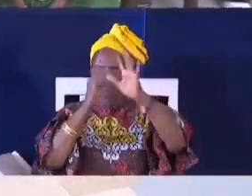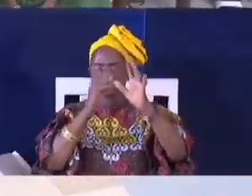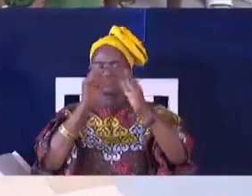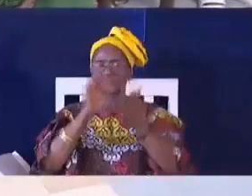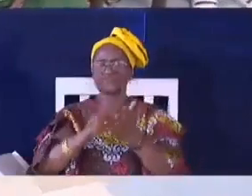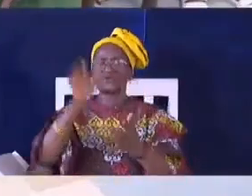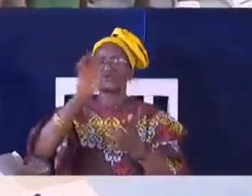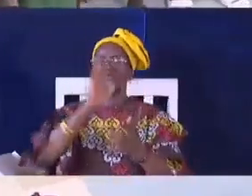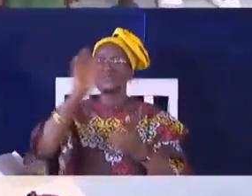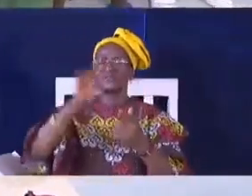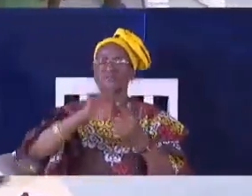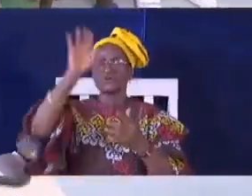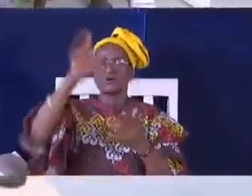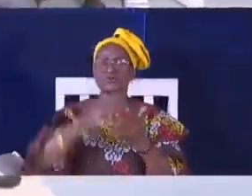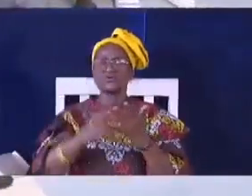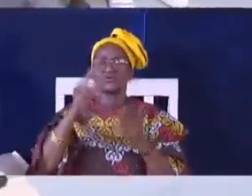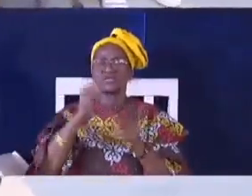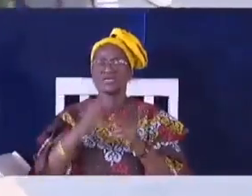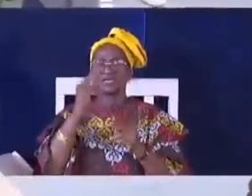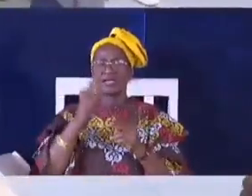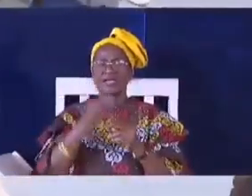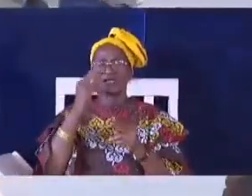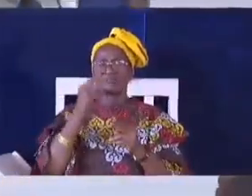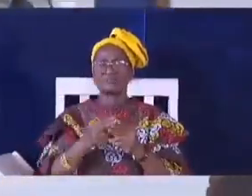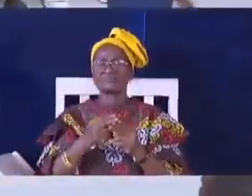Glory be to your holy name, Lord.